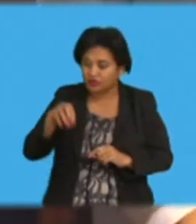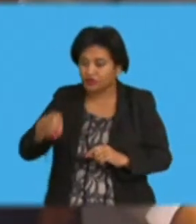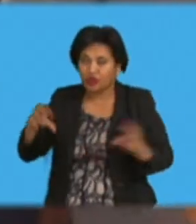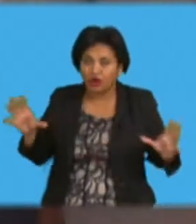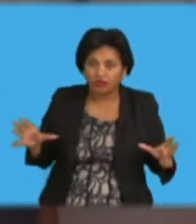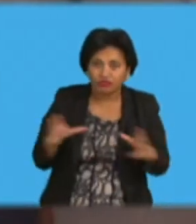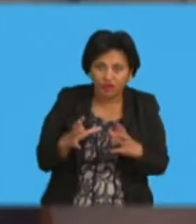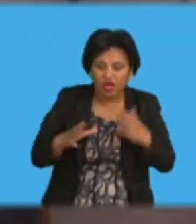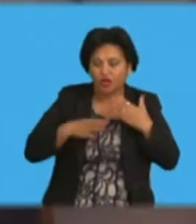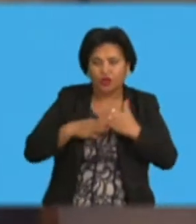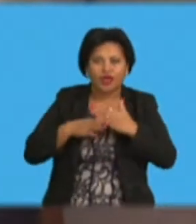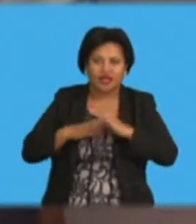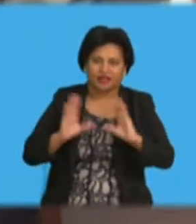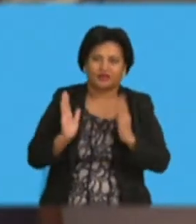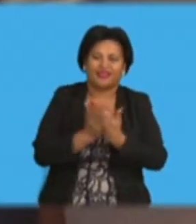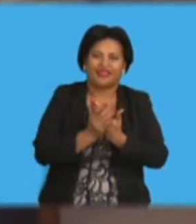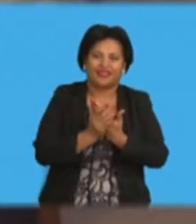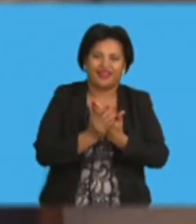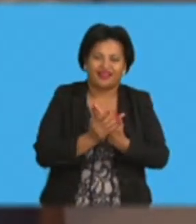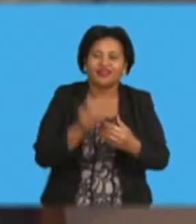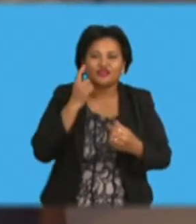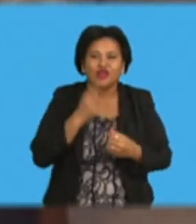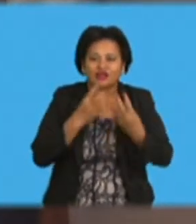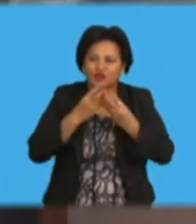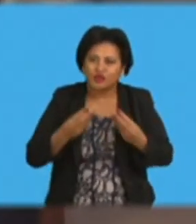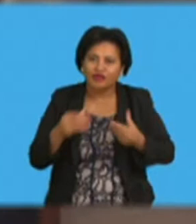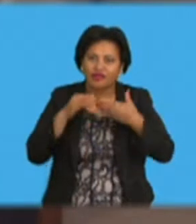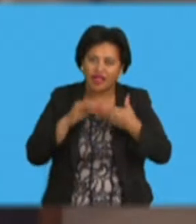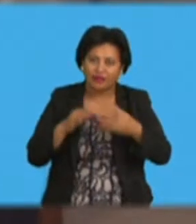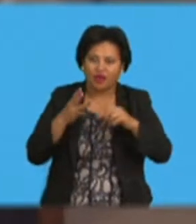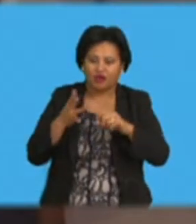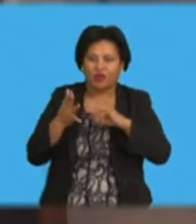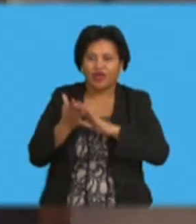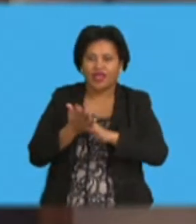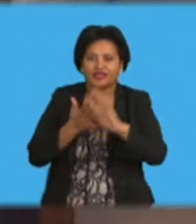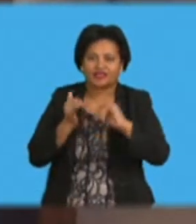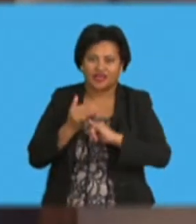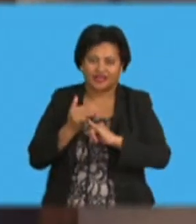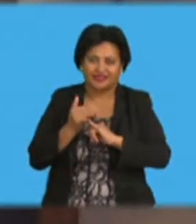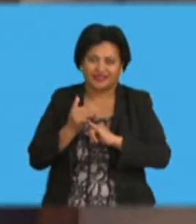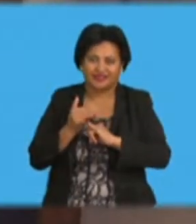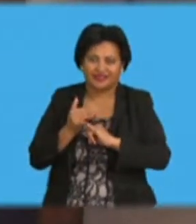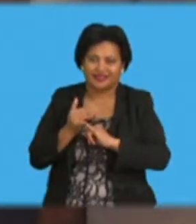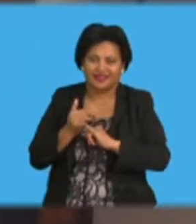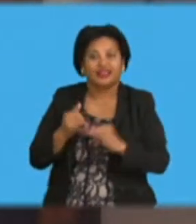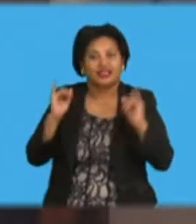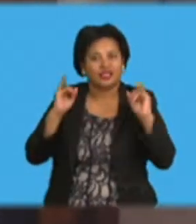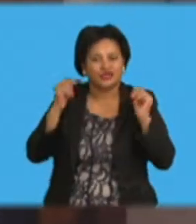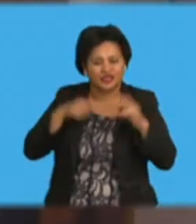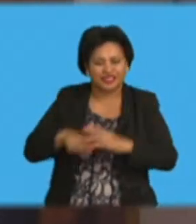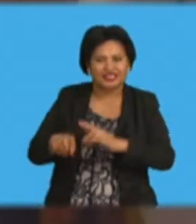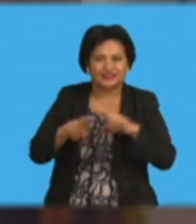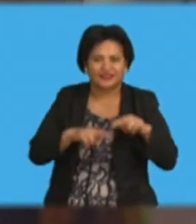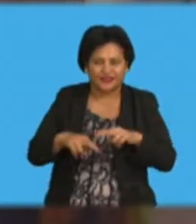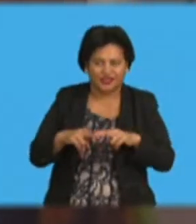the occupational health challenges that face the country. And this group also works very closely with the National Occupational